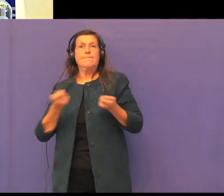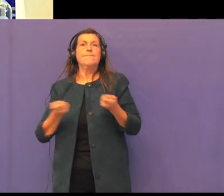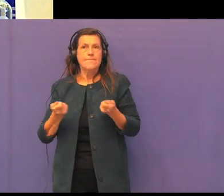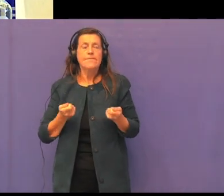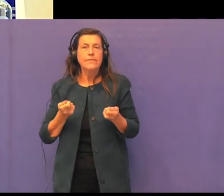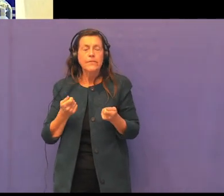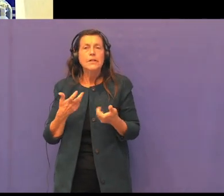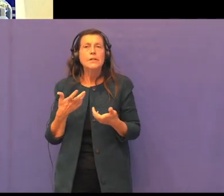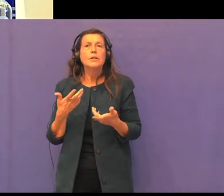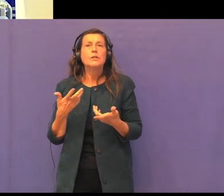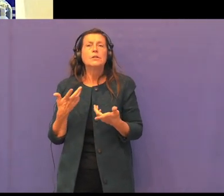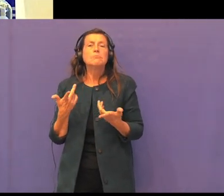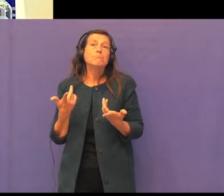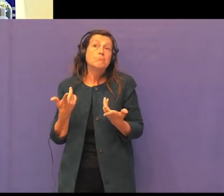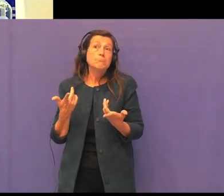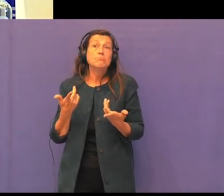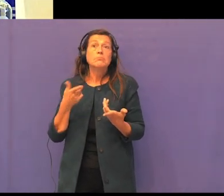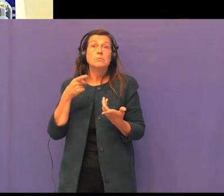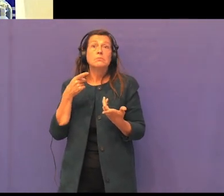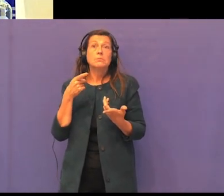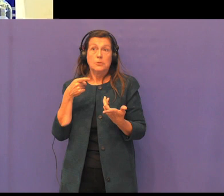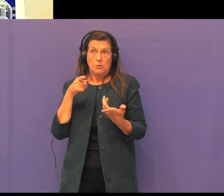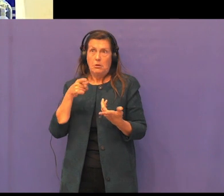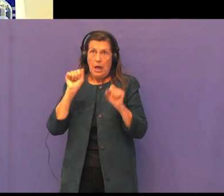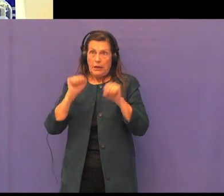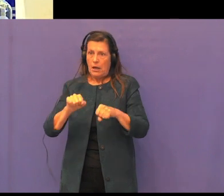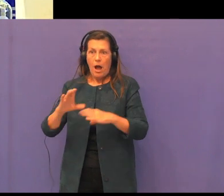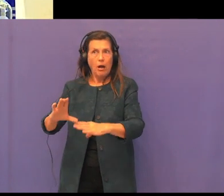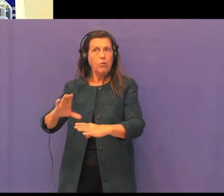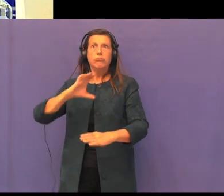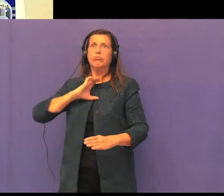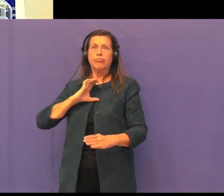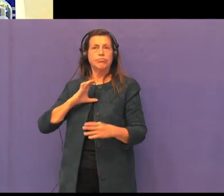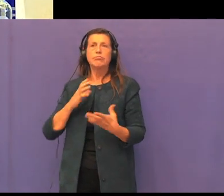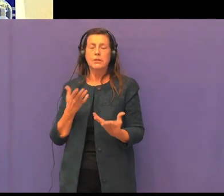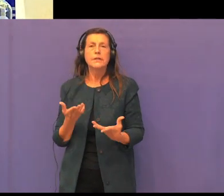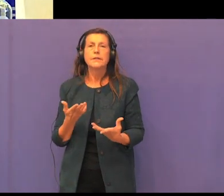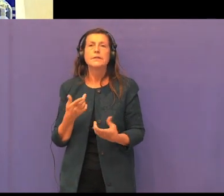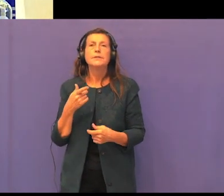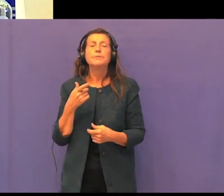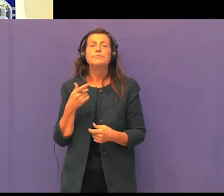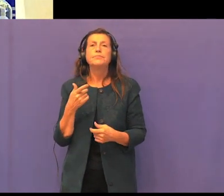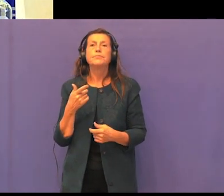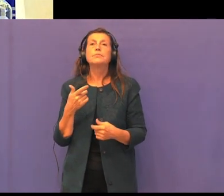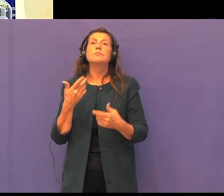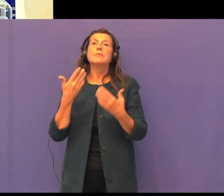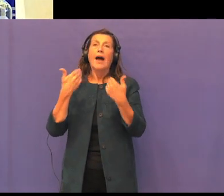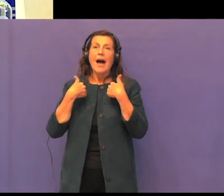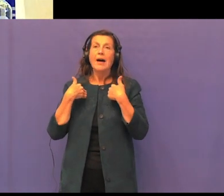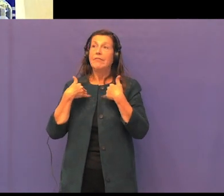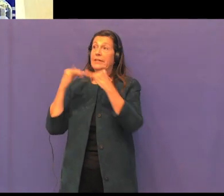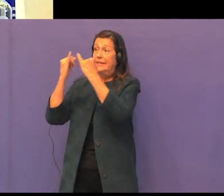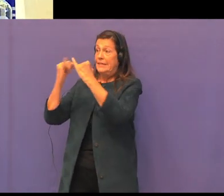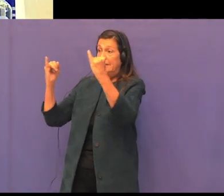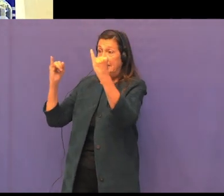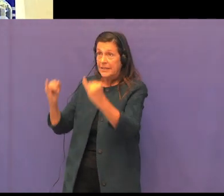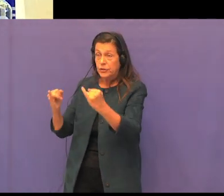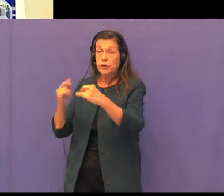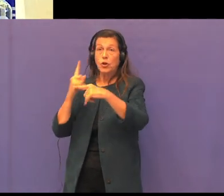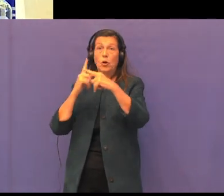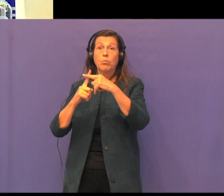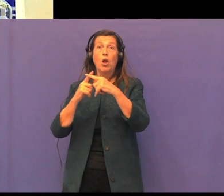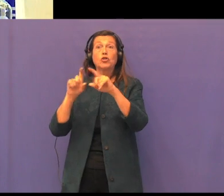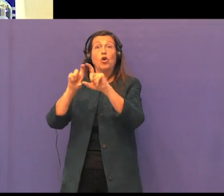one, where you have both institutional and corporate presence here, in terms of speaking